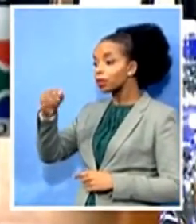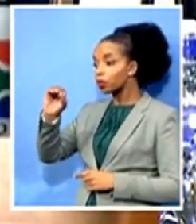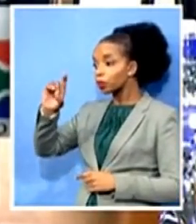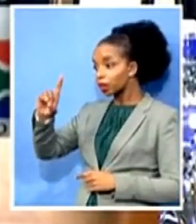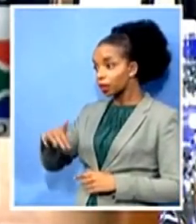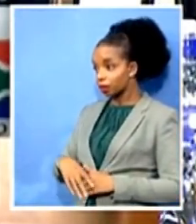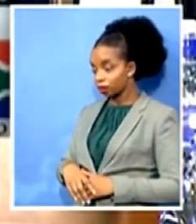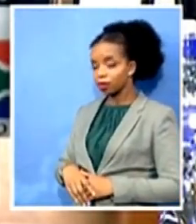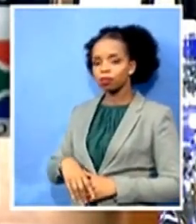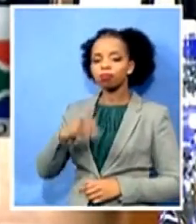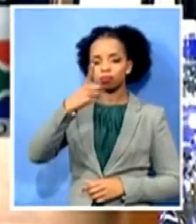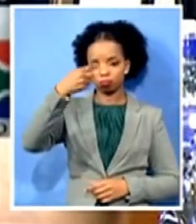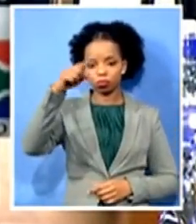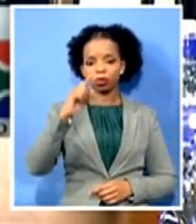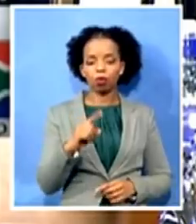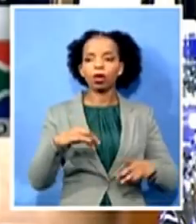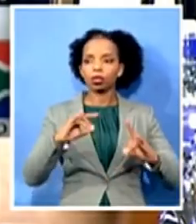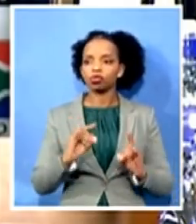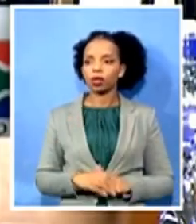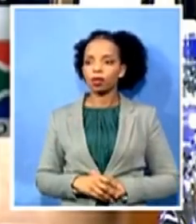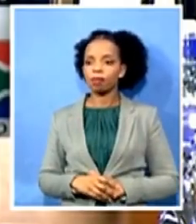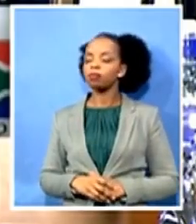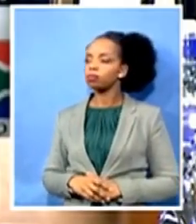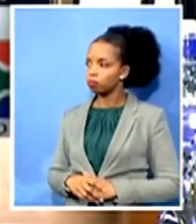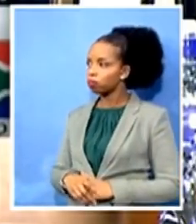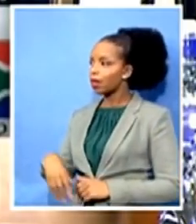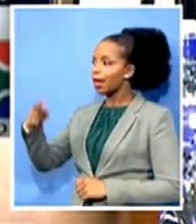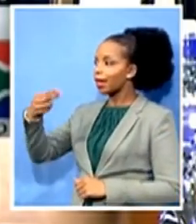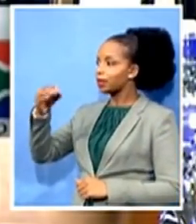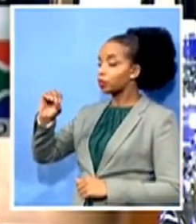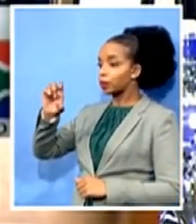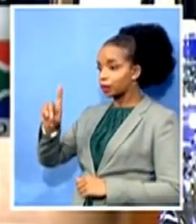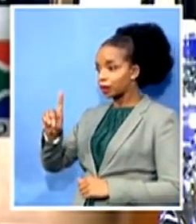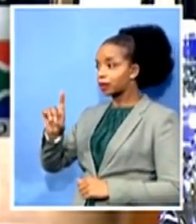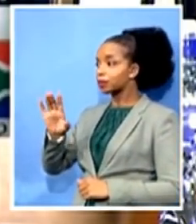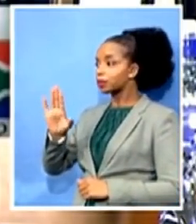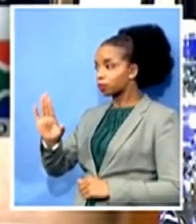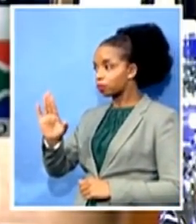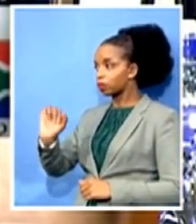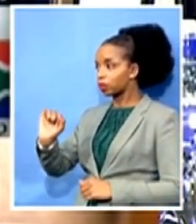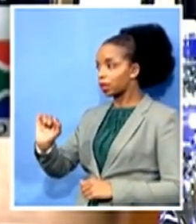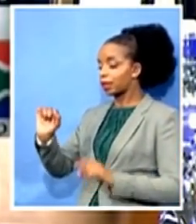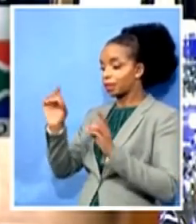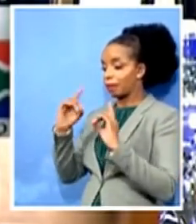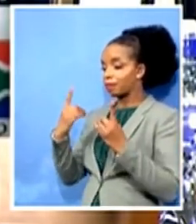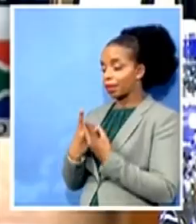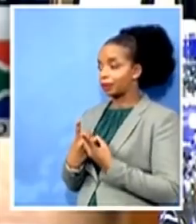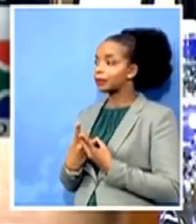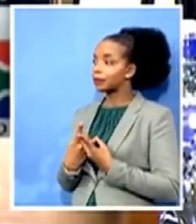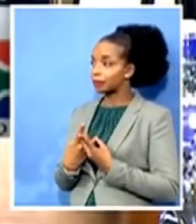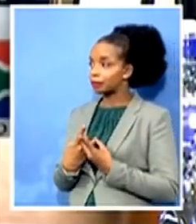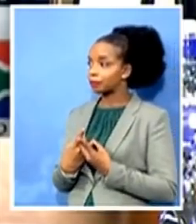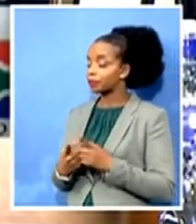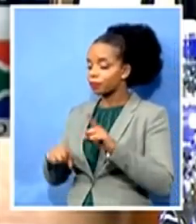right. HODs Yeah, in of the the Free different State departments. of the department, different departments would normally